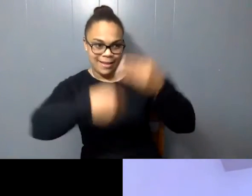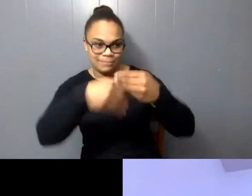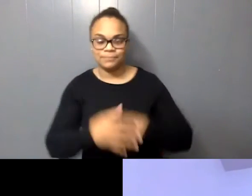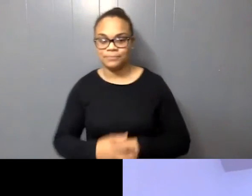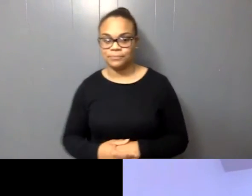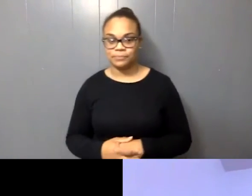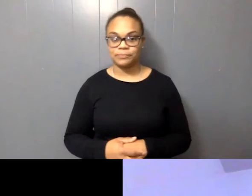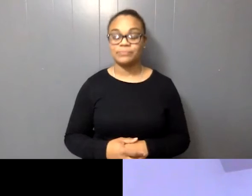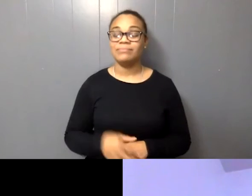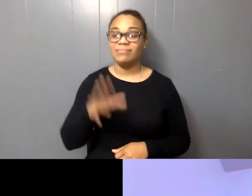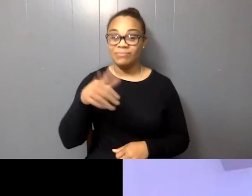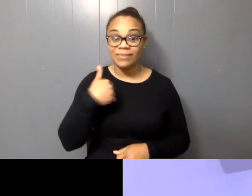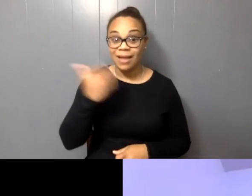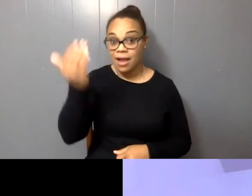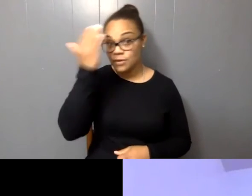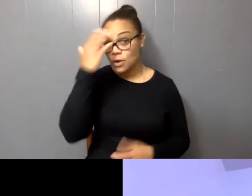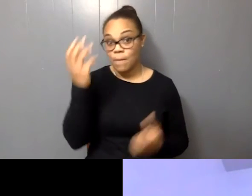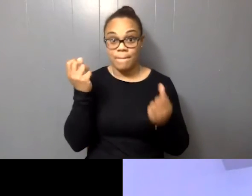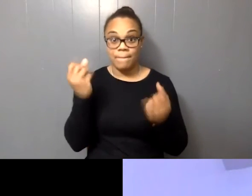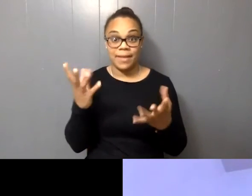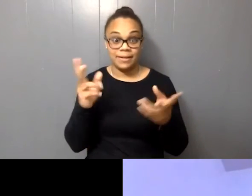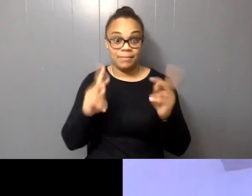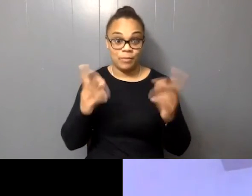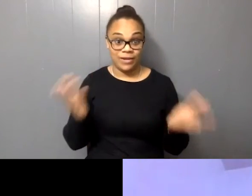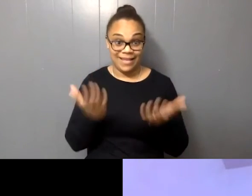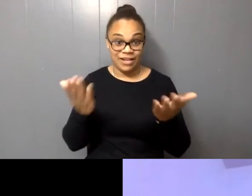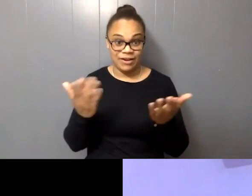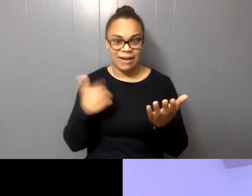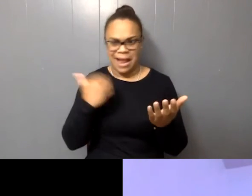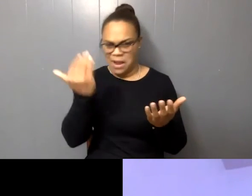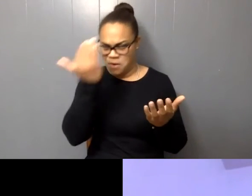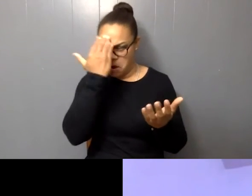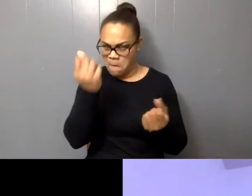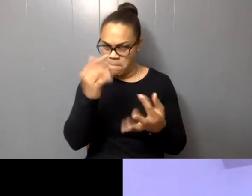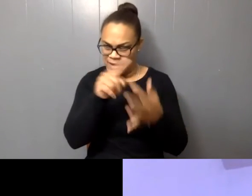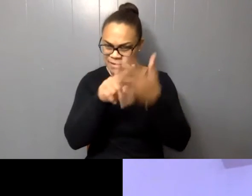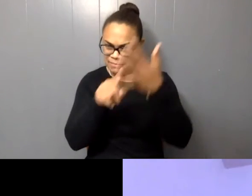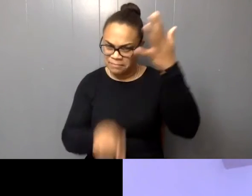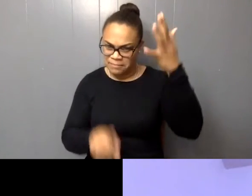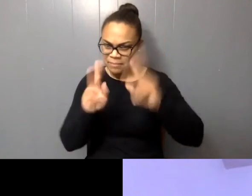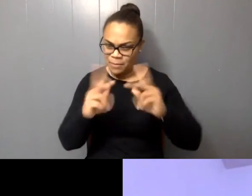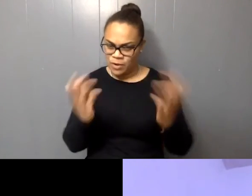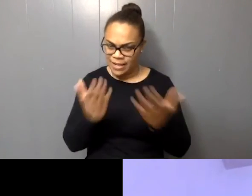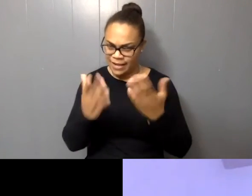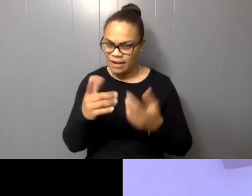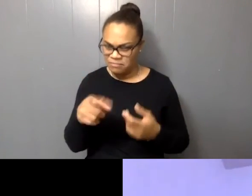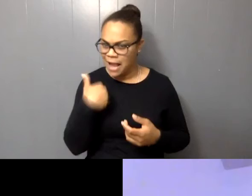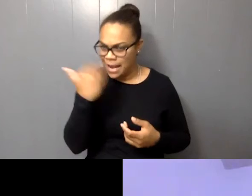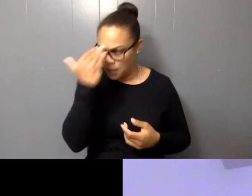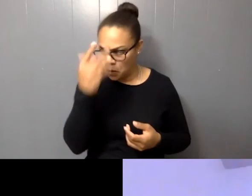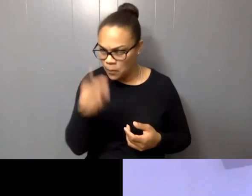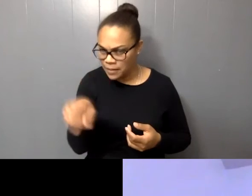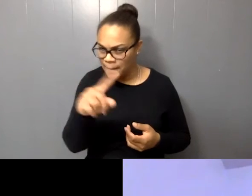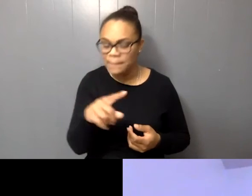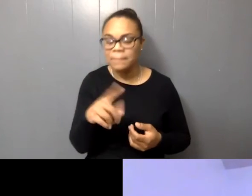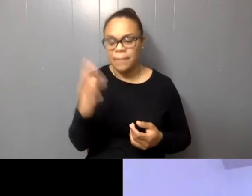know a lot of people here, like a lot of these people here I know, and I know that they're all very supportive of the community. And I